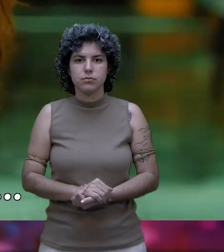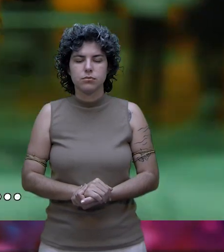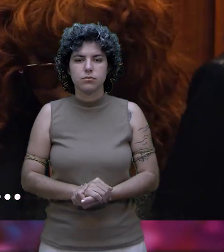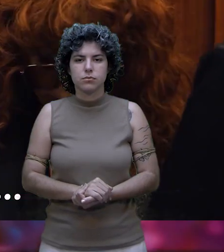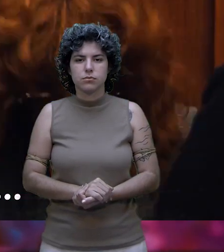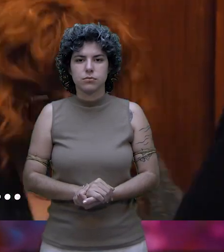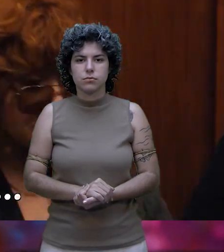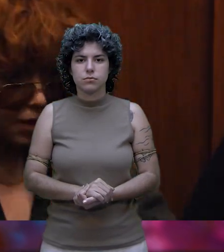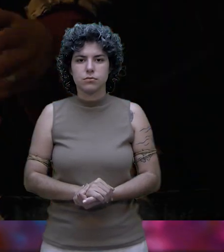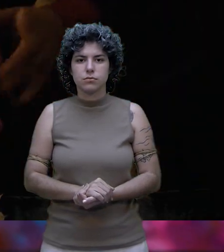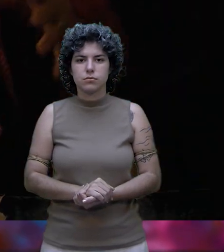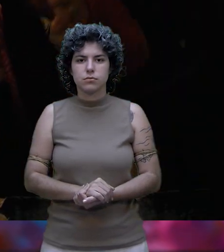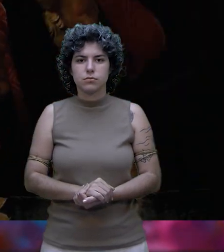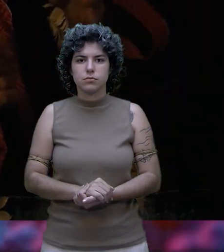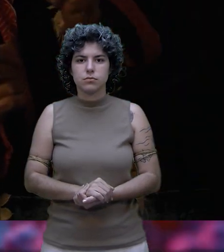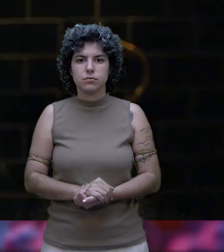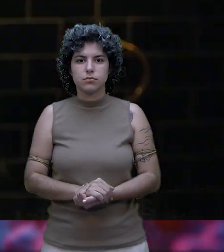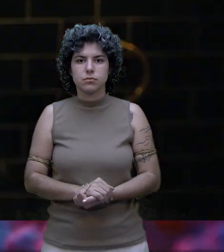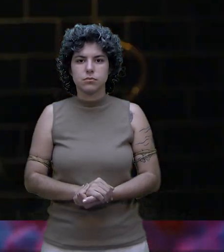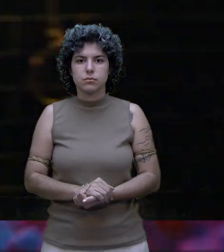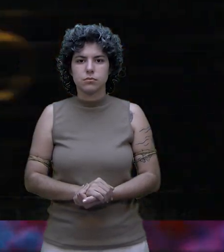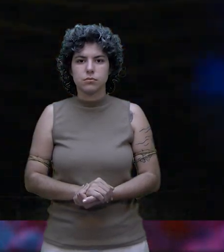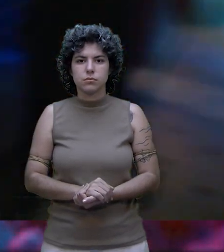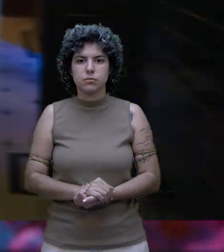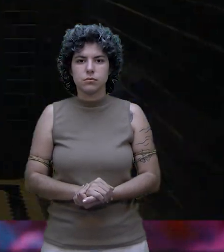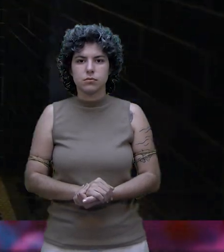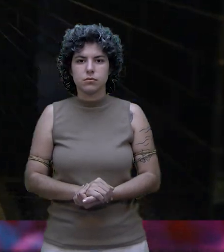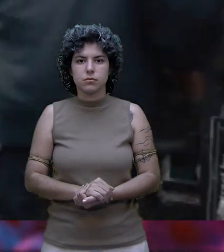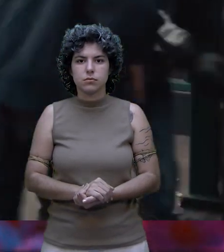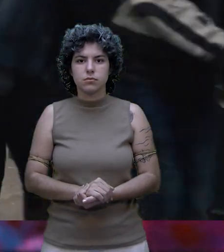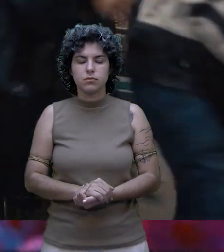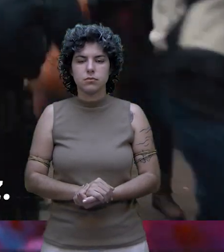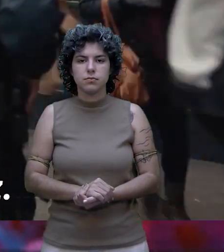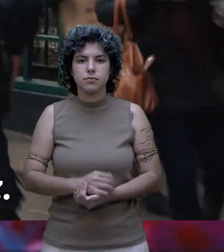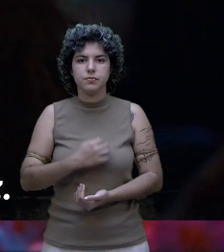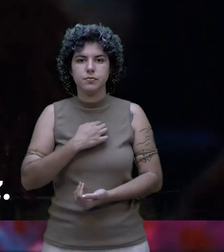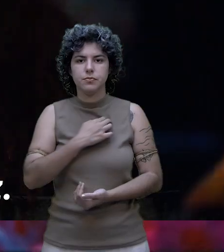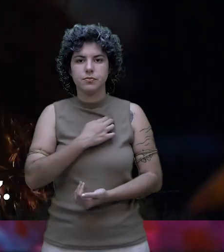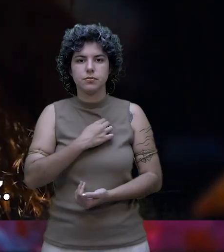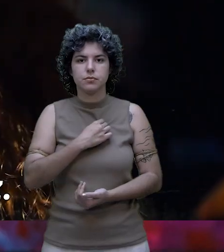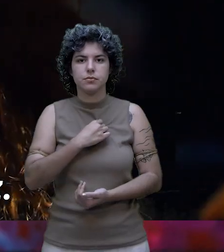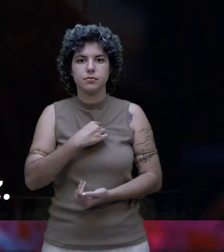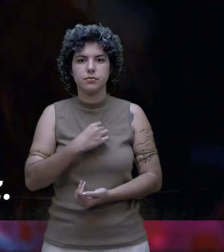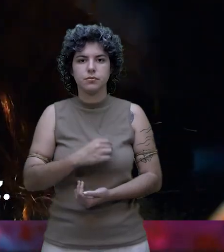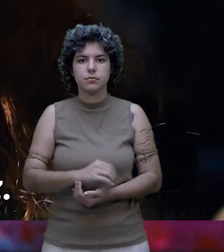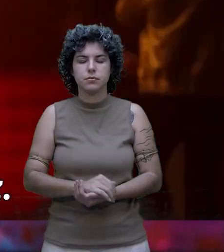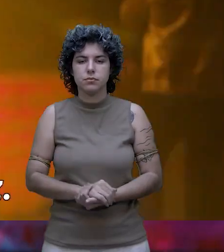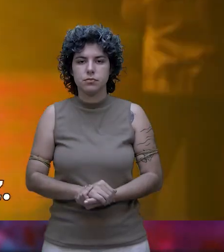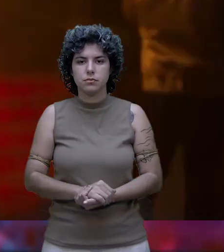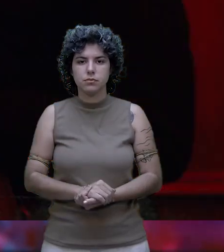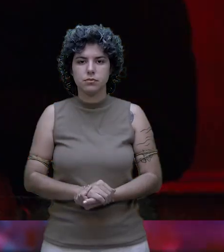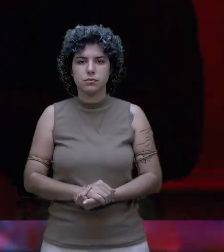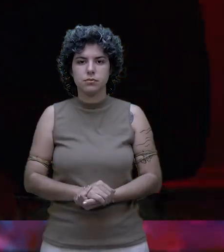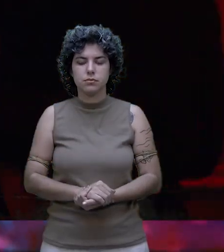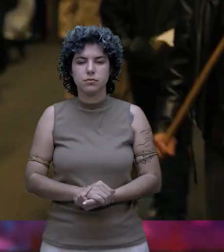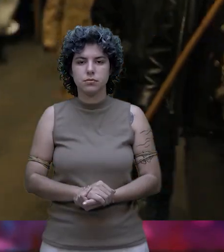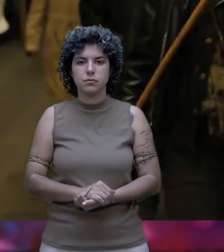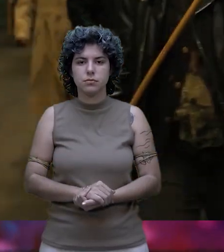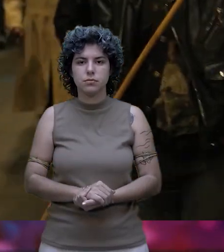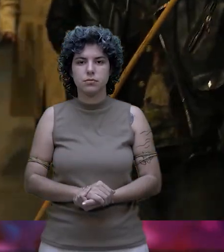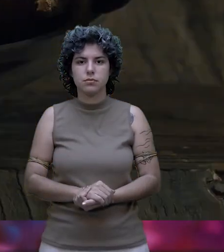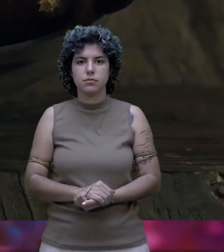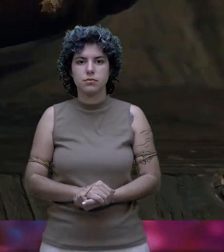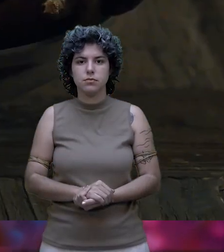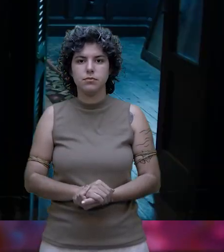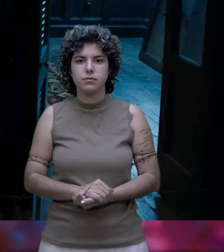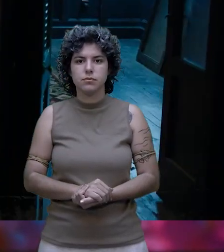chasing down death at every corner, fighting your way to the light. Do